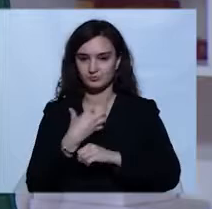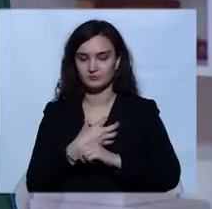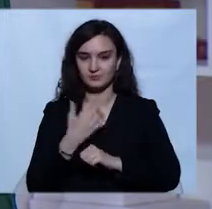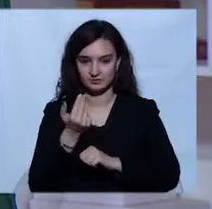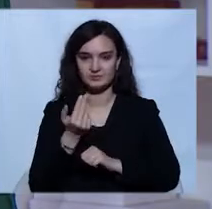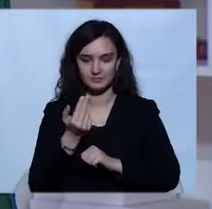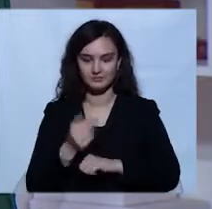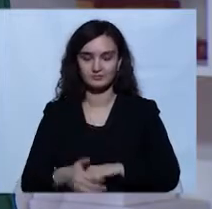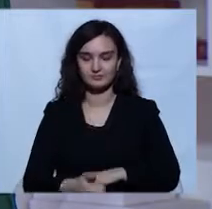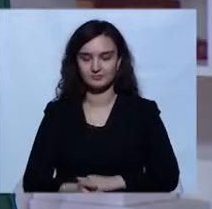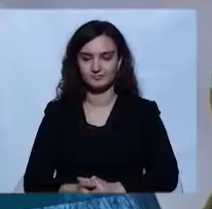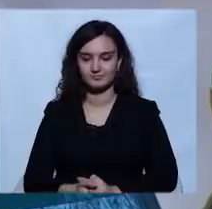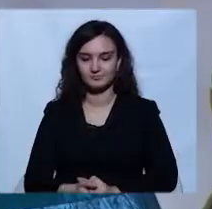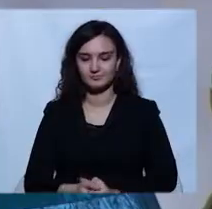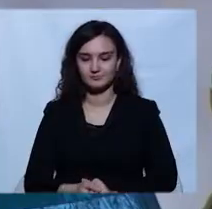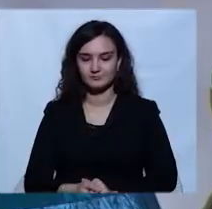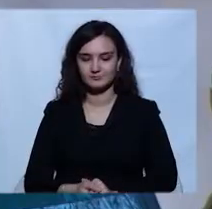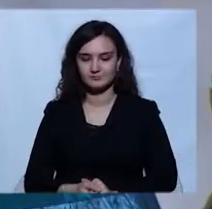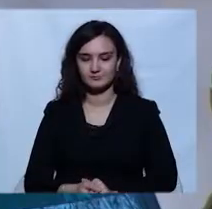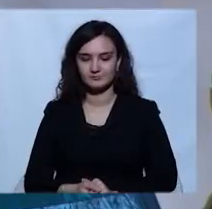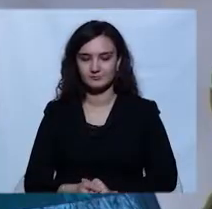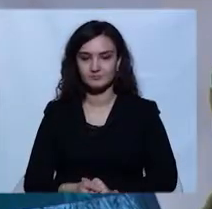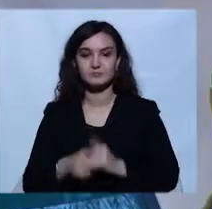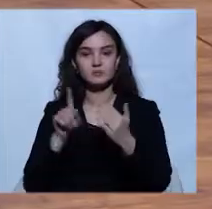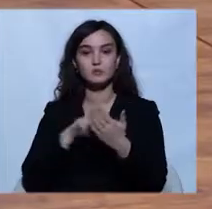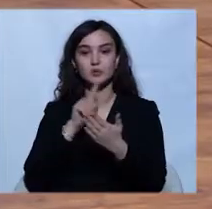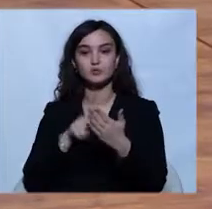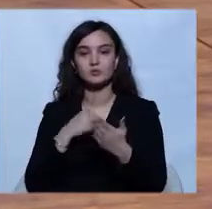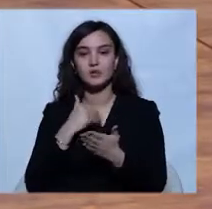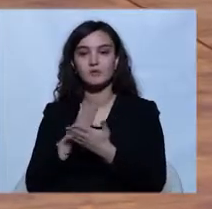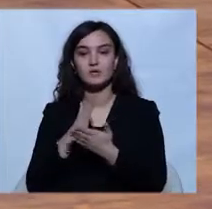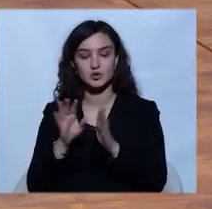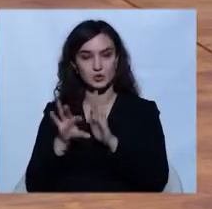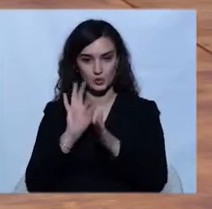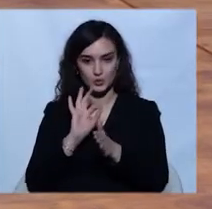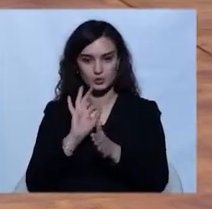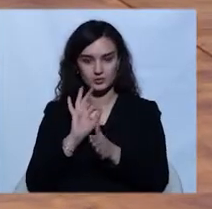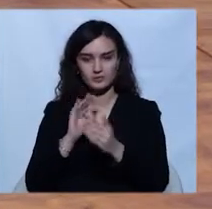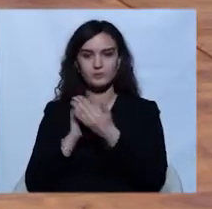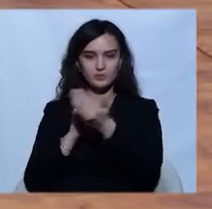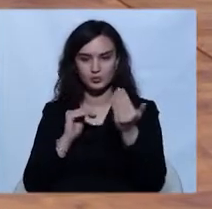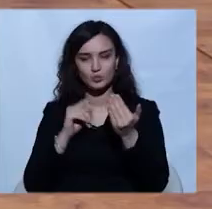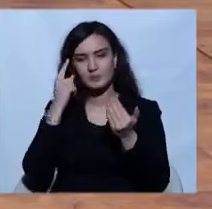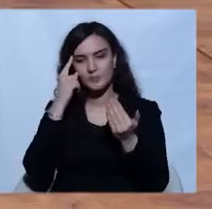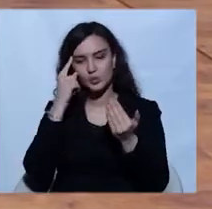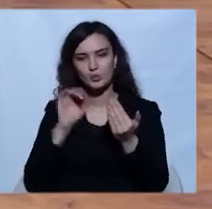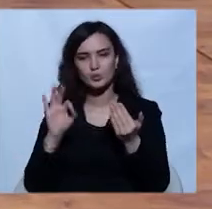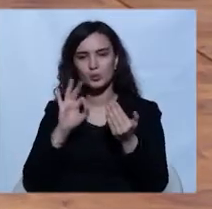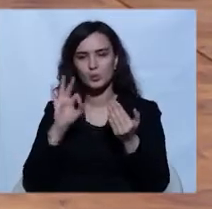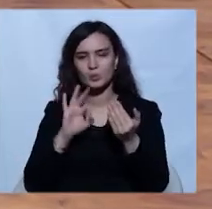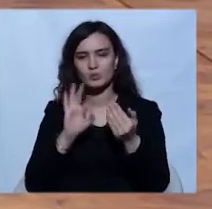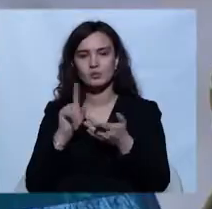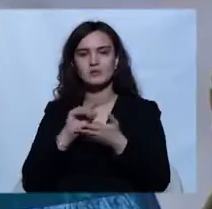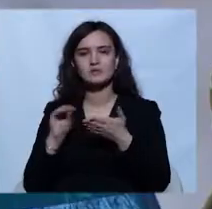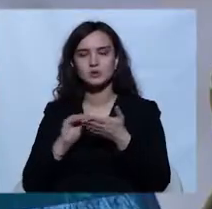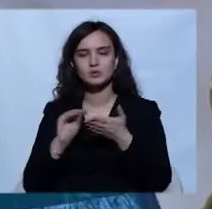wouldn't be. Well, the question we have chosen for you to think about and maybe to write something